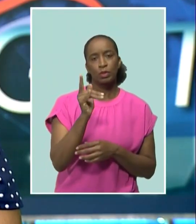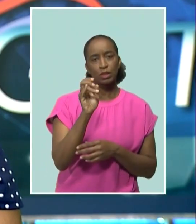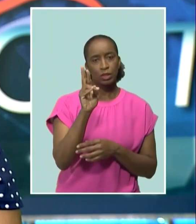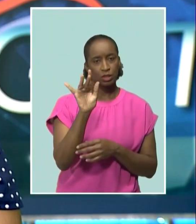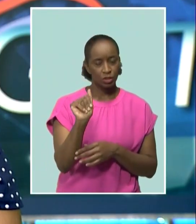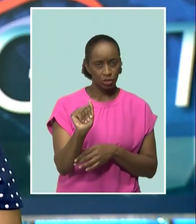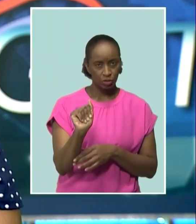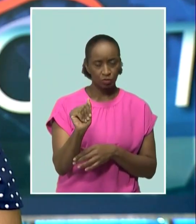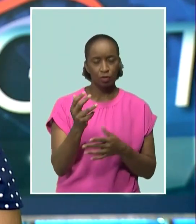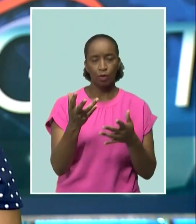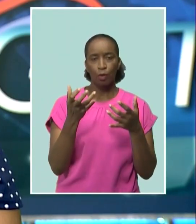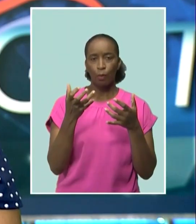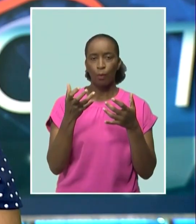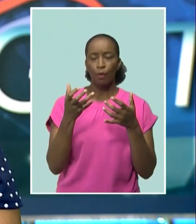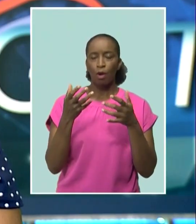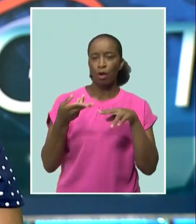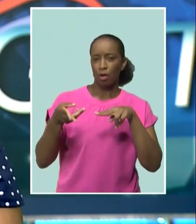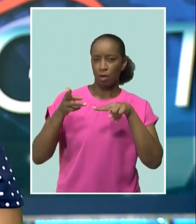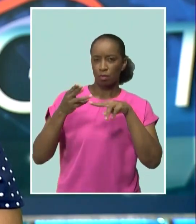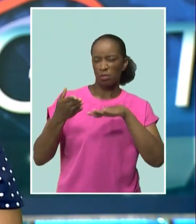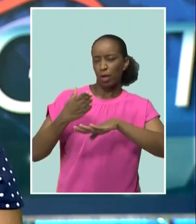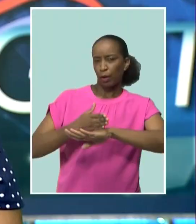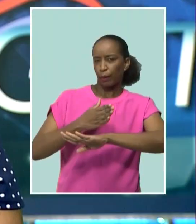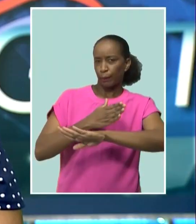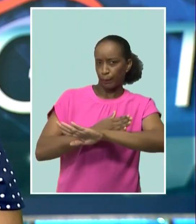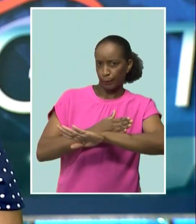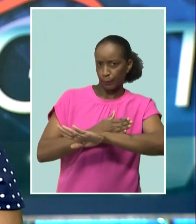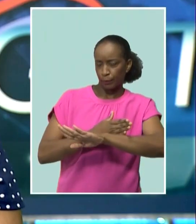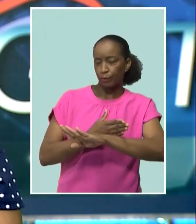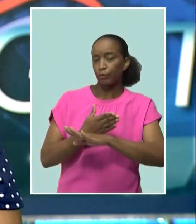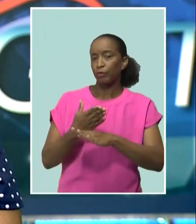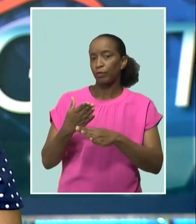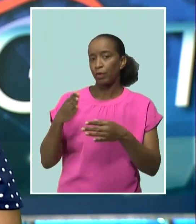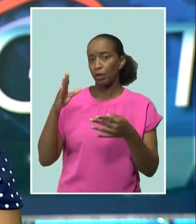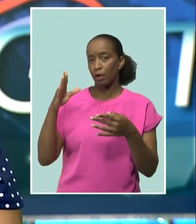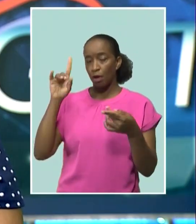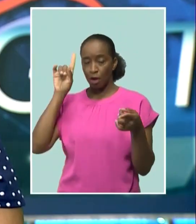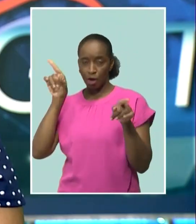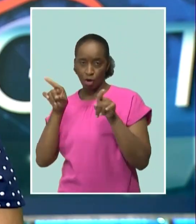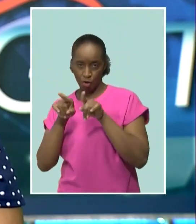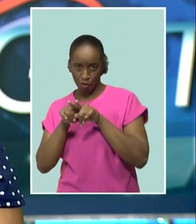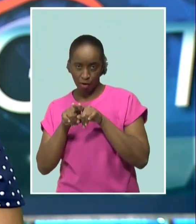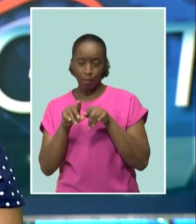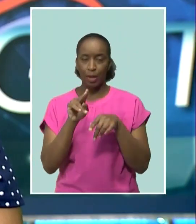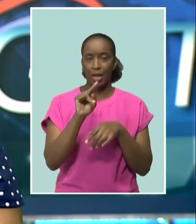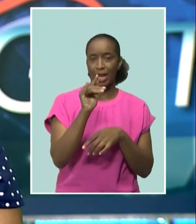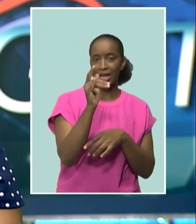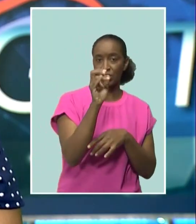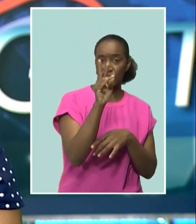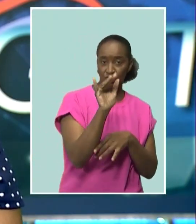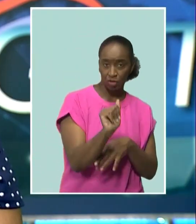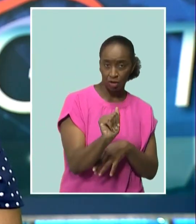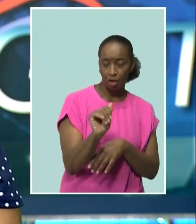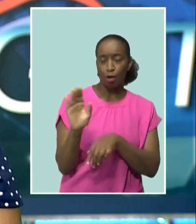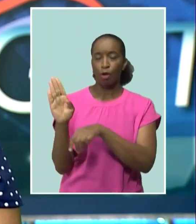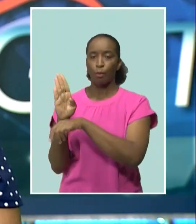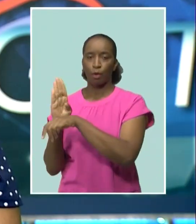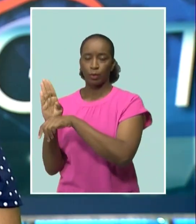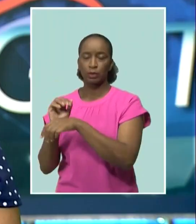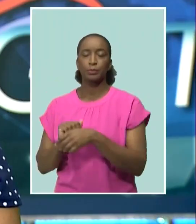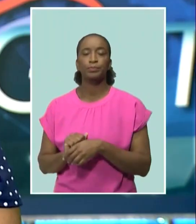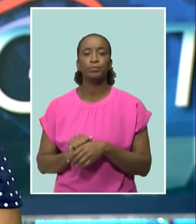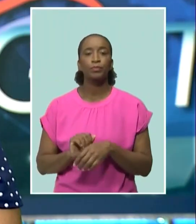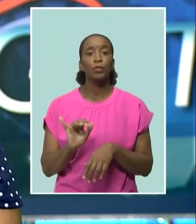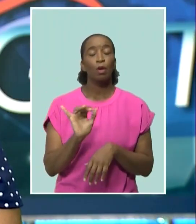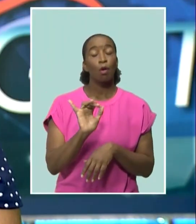existing bilateral air services agreement between Nigeria and Barbados. A formal invitation was also extended